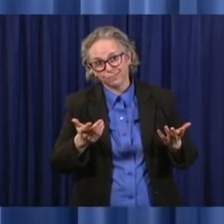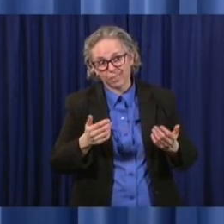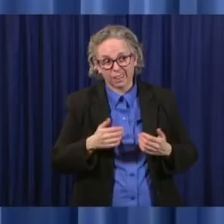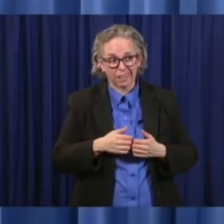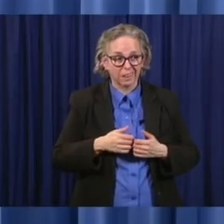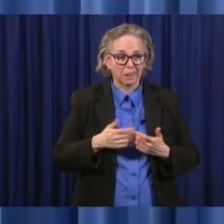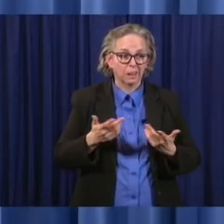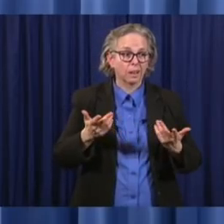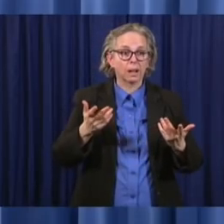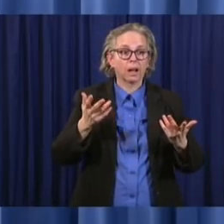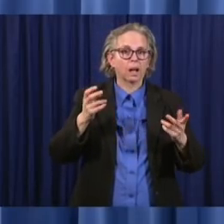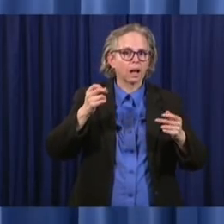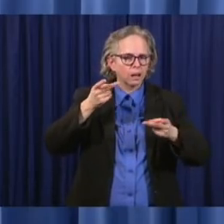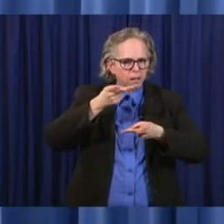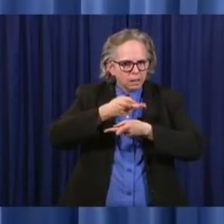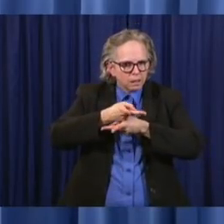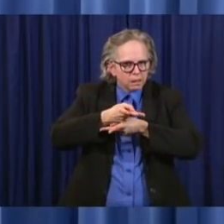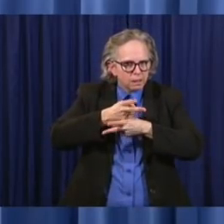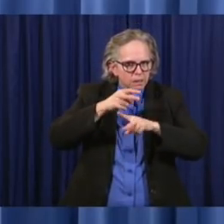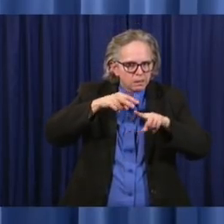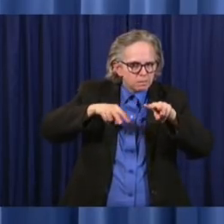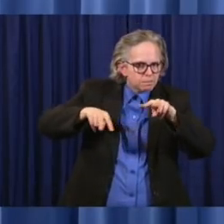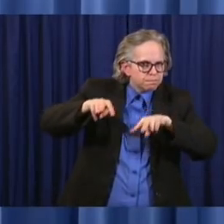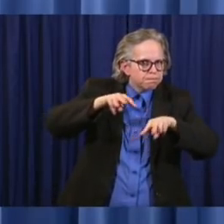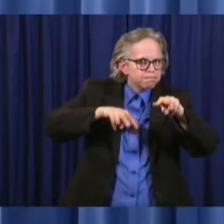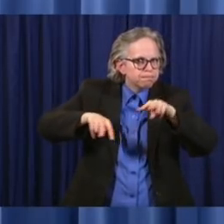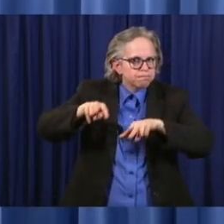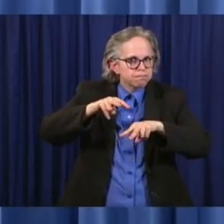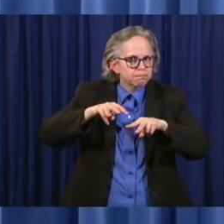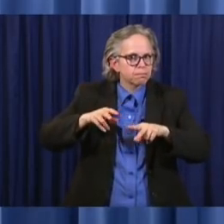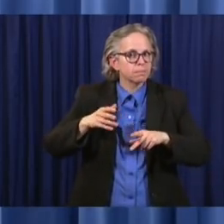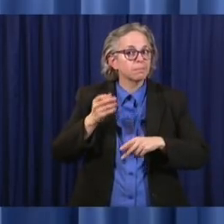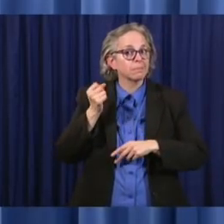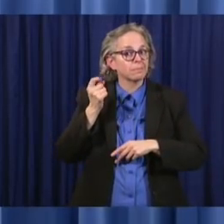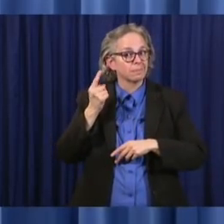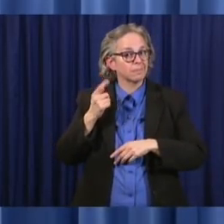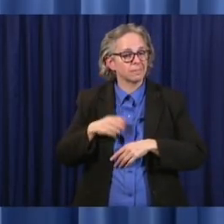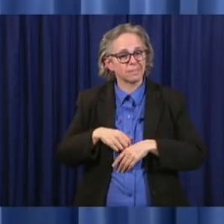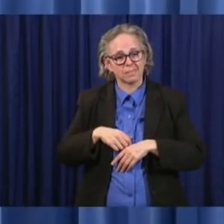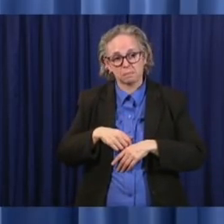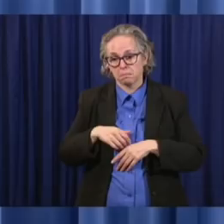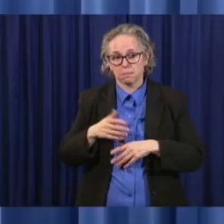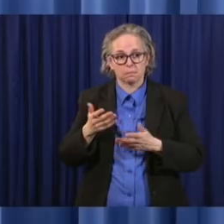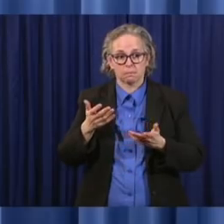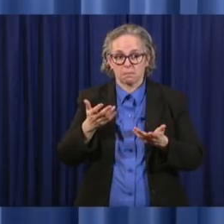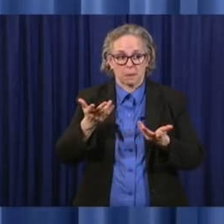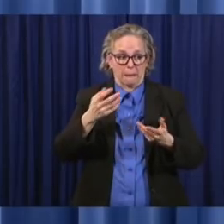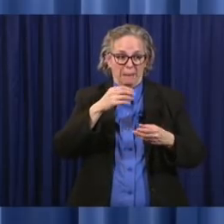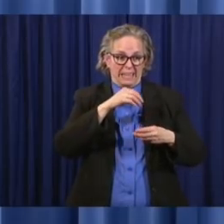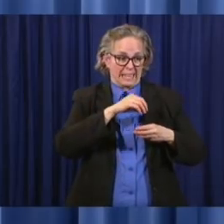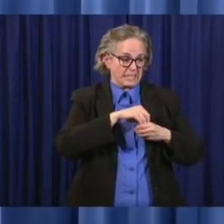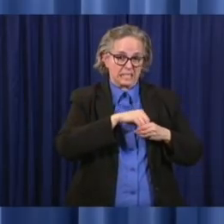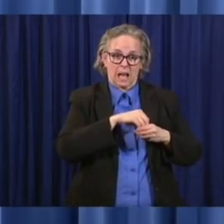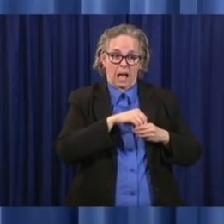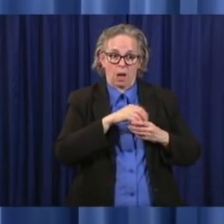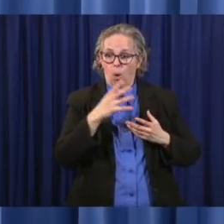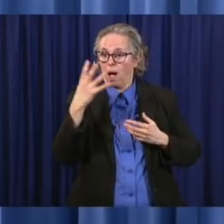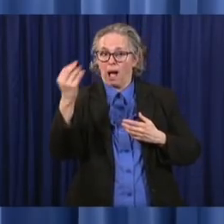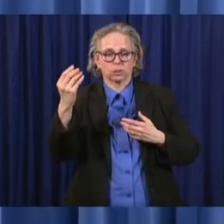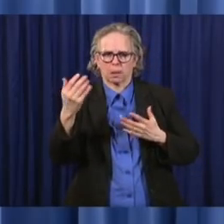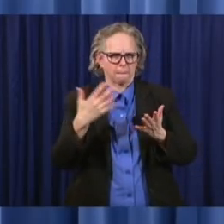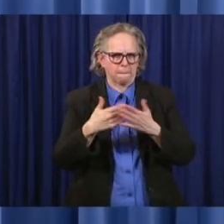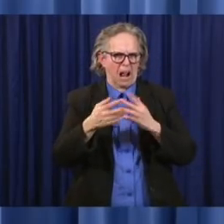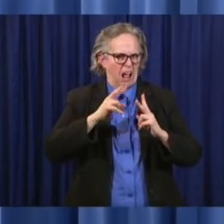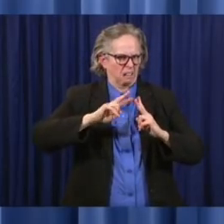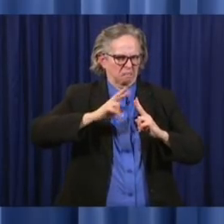of the situation? Because what goes on in their restaurant or outside their restaurant, if it's space